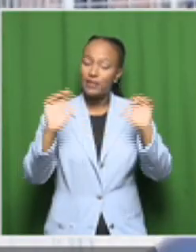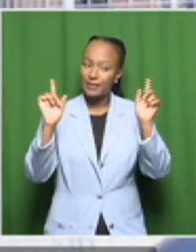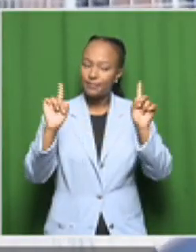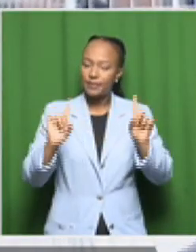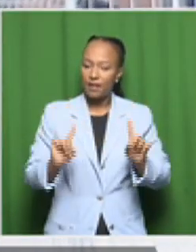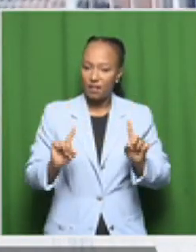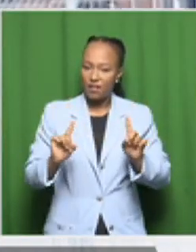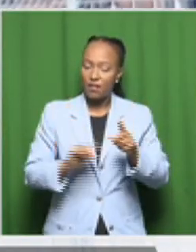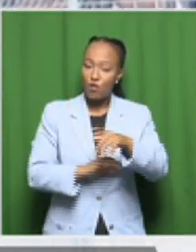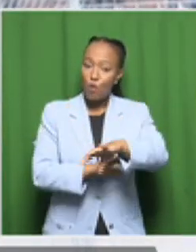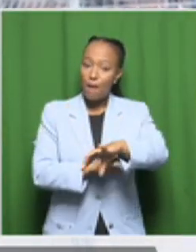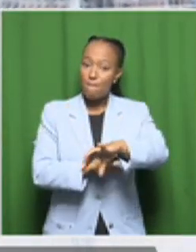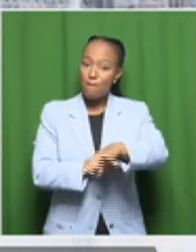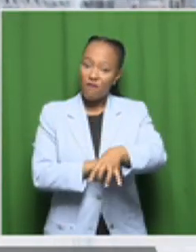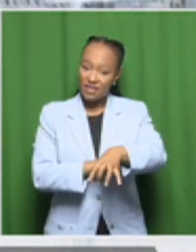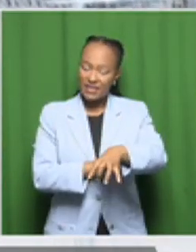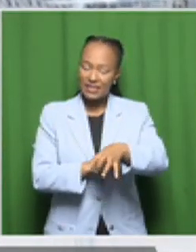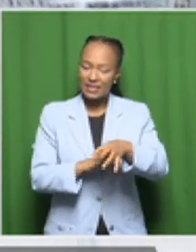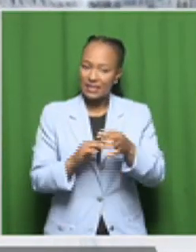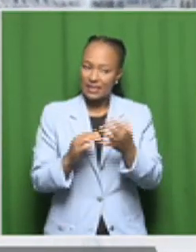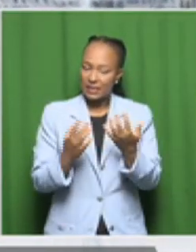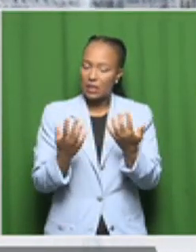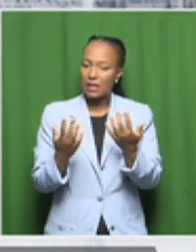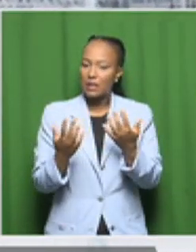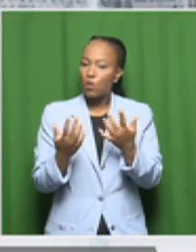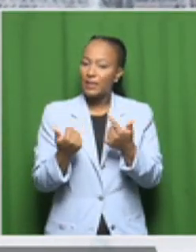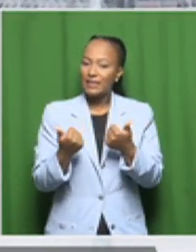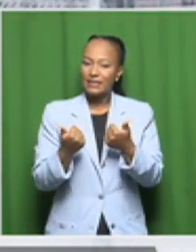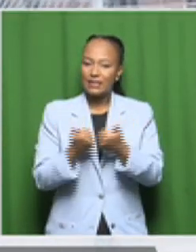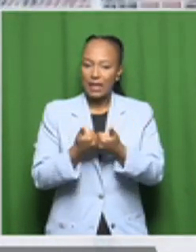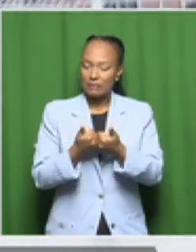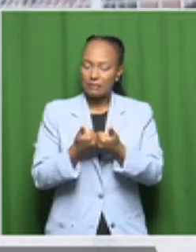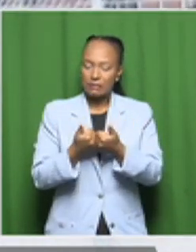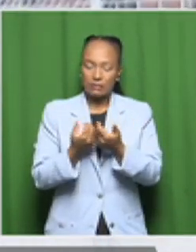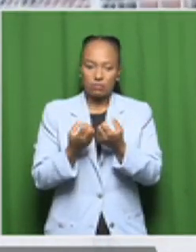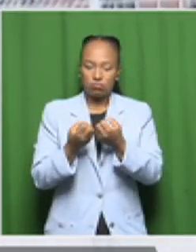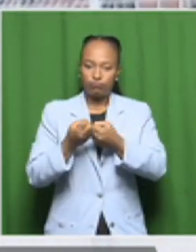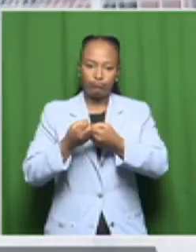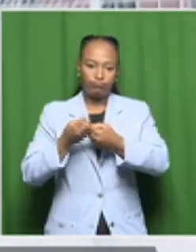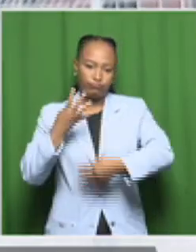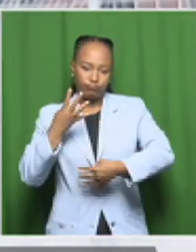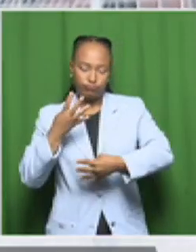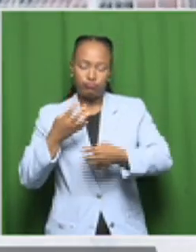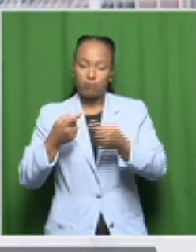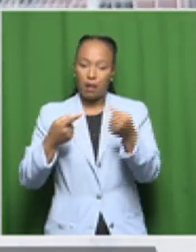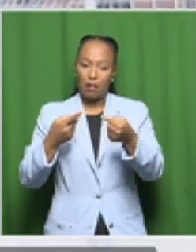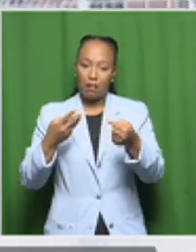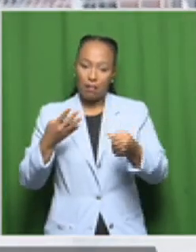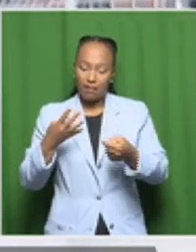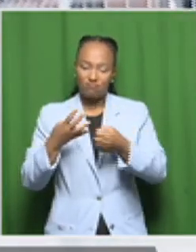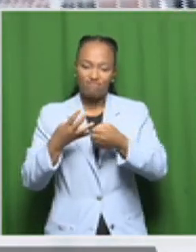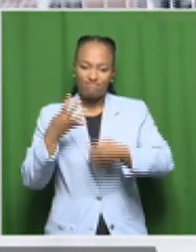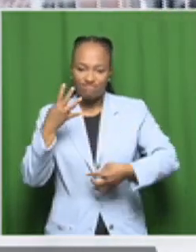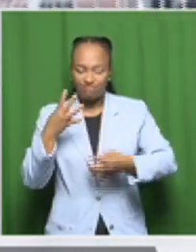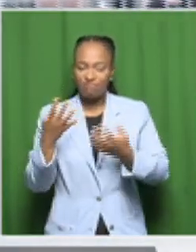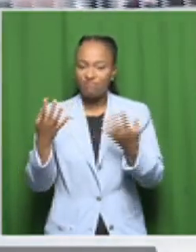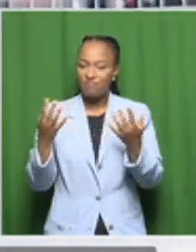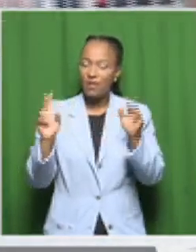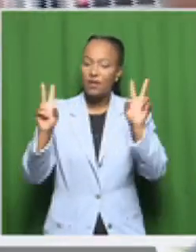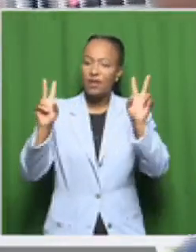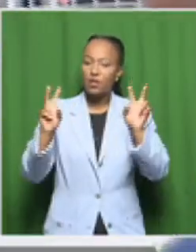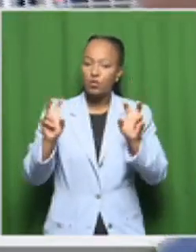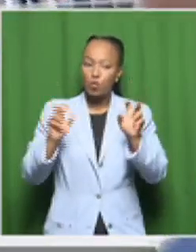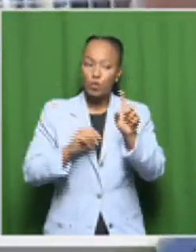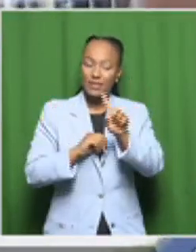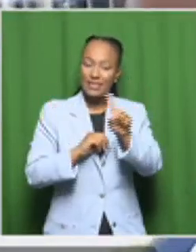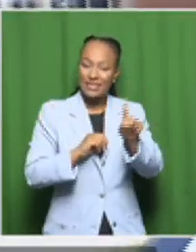challenges, and the province is going through a number of issues whereby service delivery challenges are coming through. As you've already mentioned, the issues of Lazarus, we've